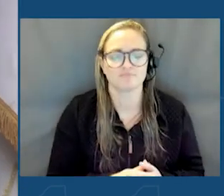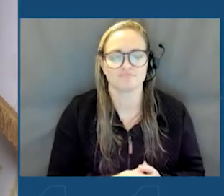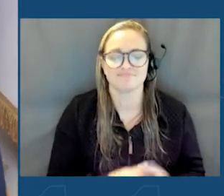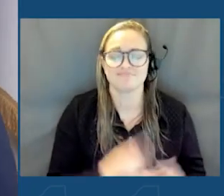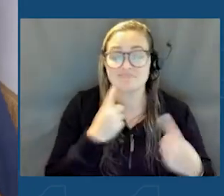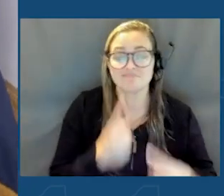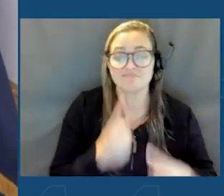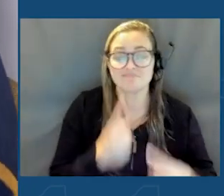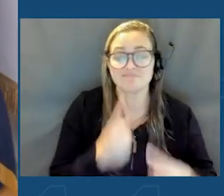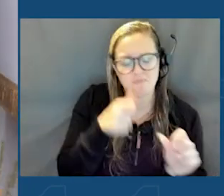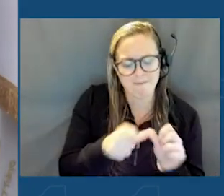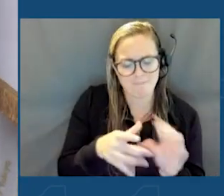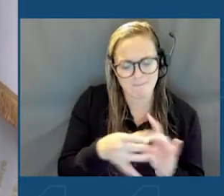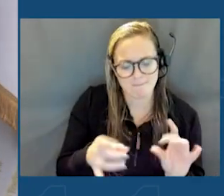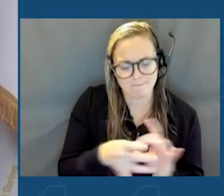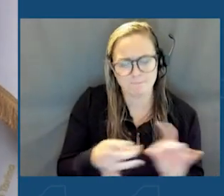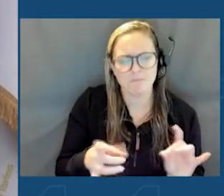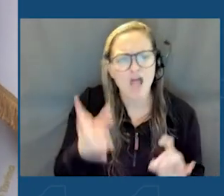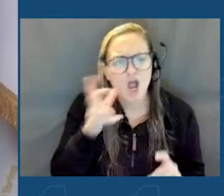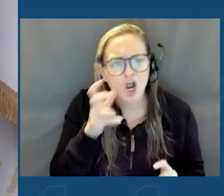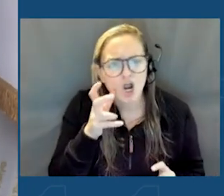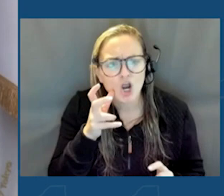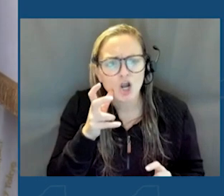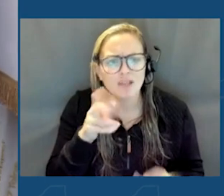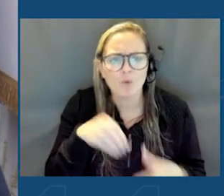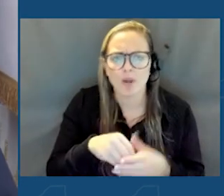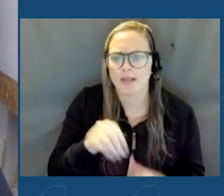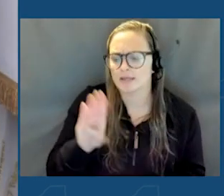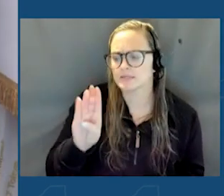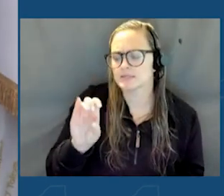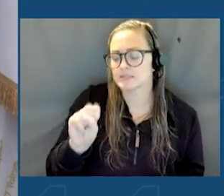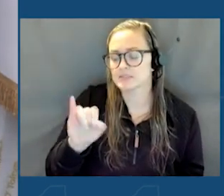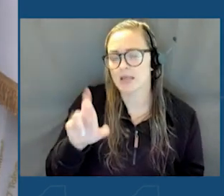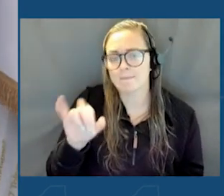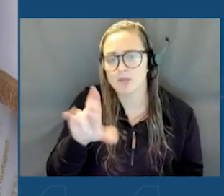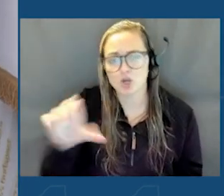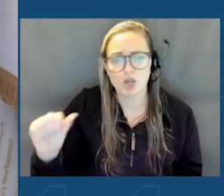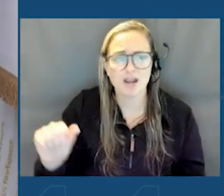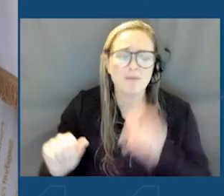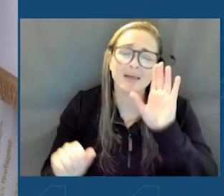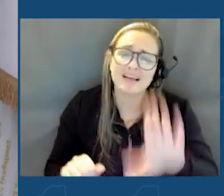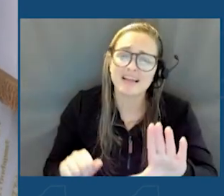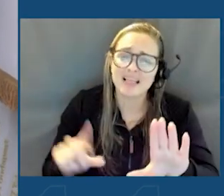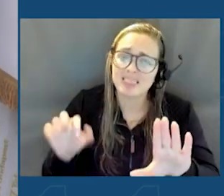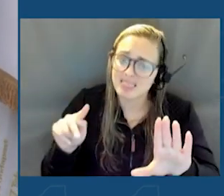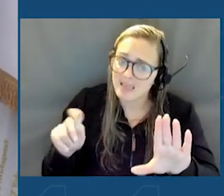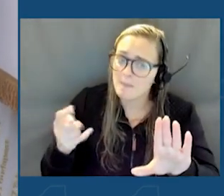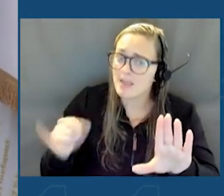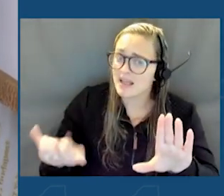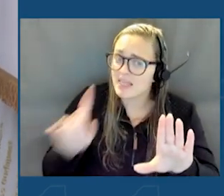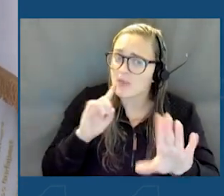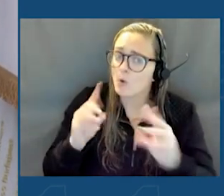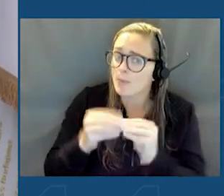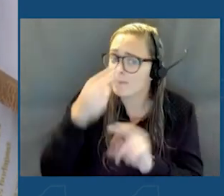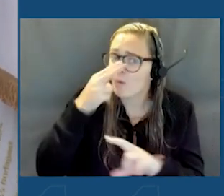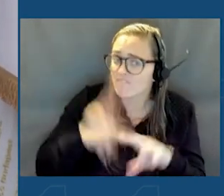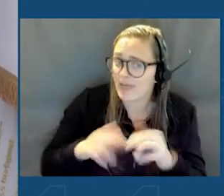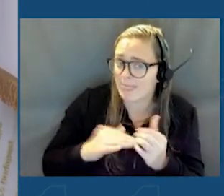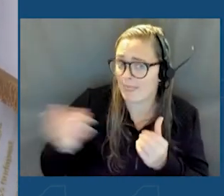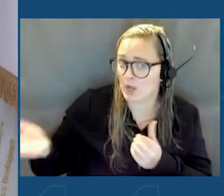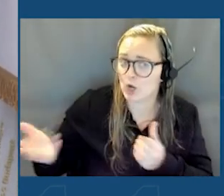saying, heard that they had been in Siberia before. I said, you know what, Lake Placid, I think we could be a little more fun than Siberia,